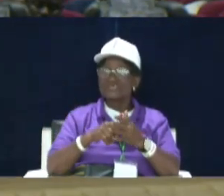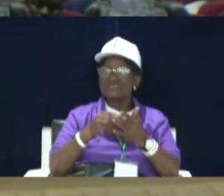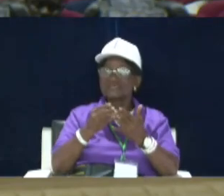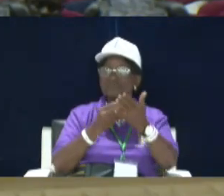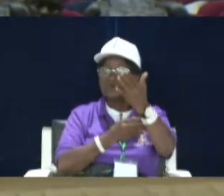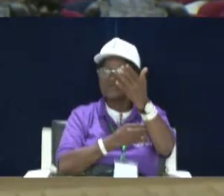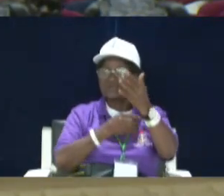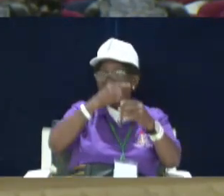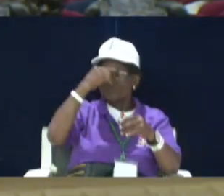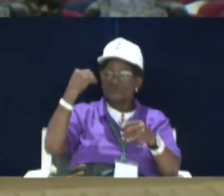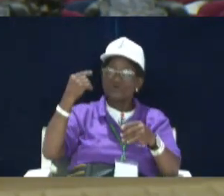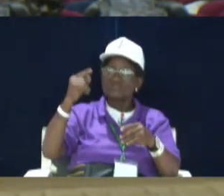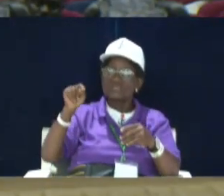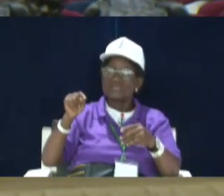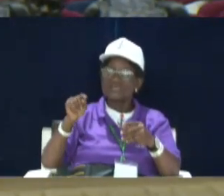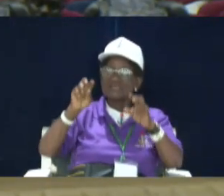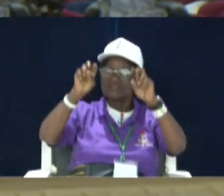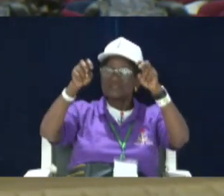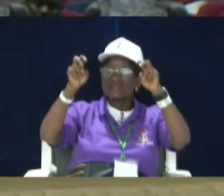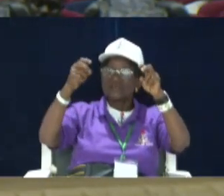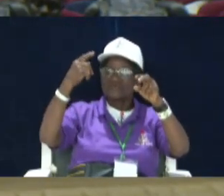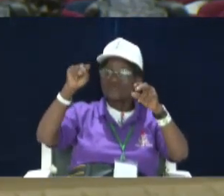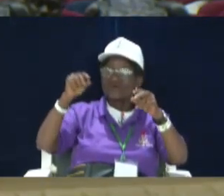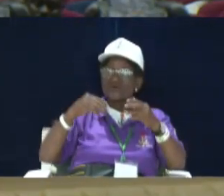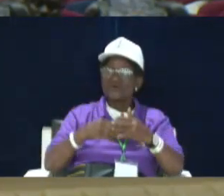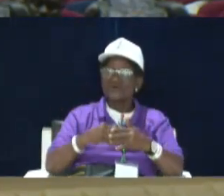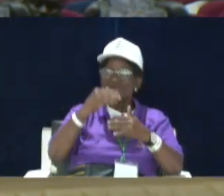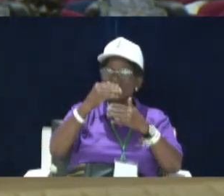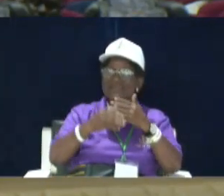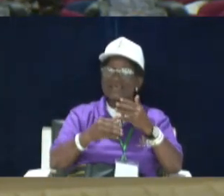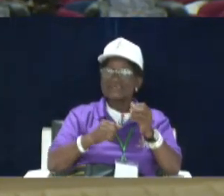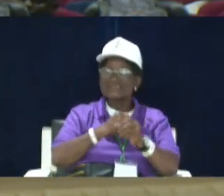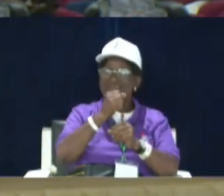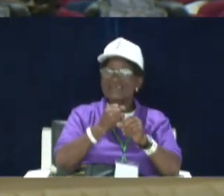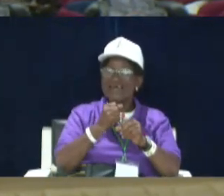because the theme for next year's convention is heaven.